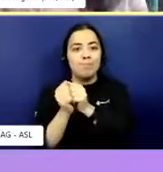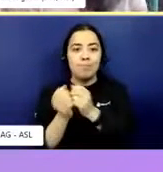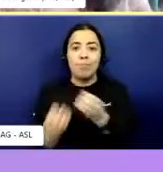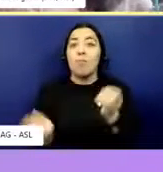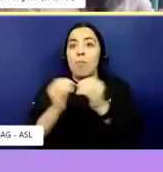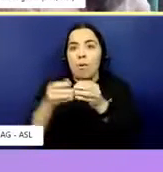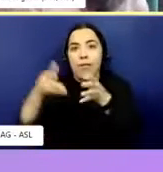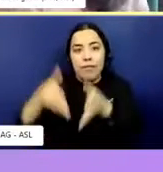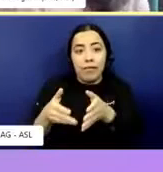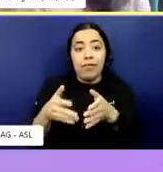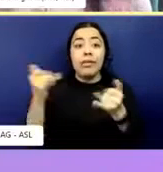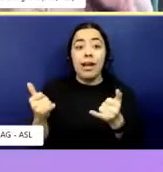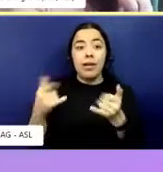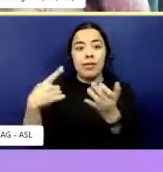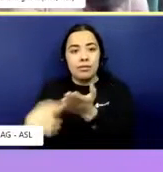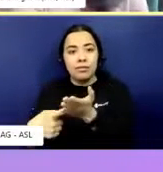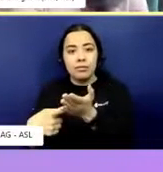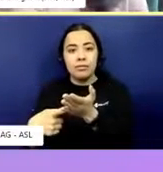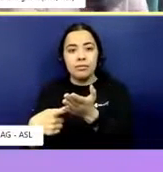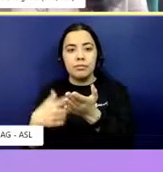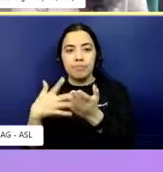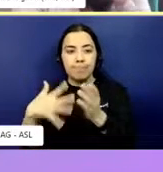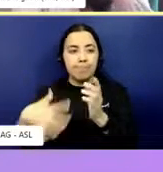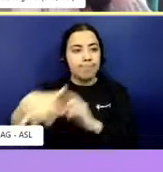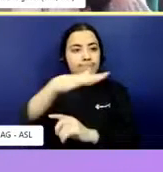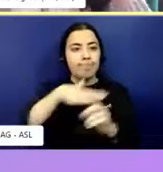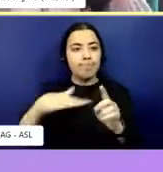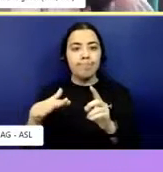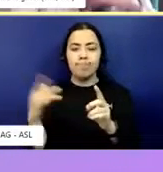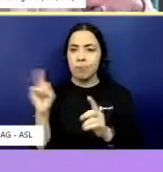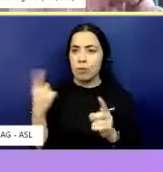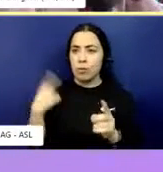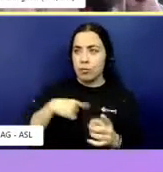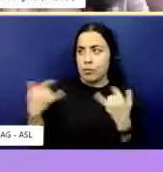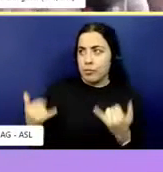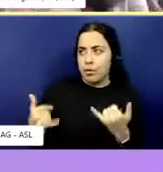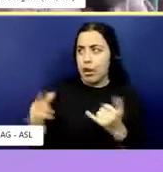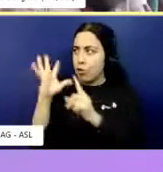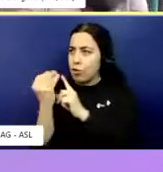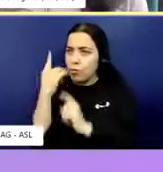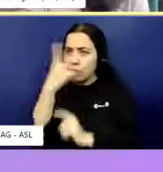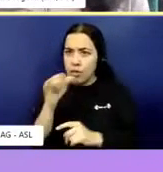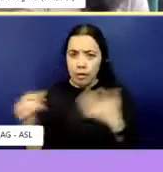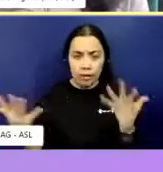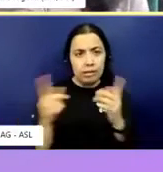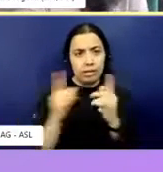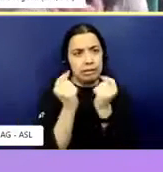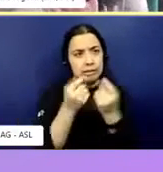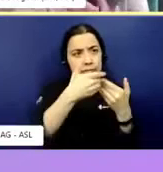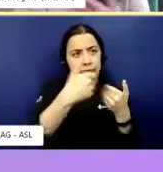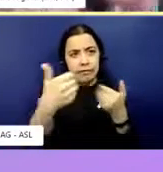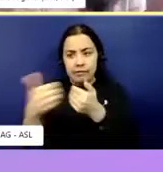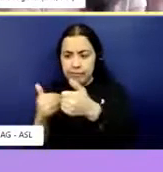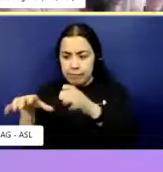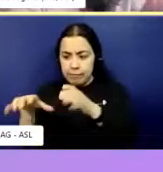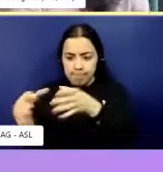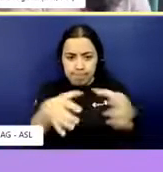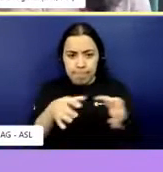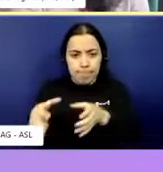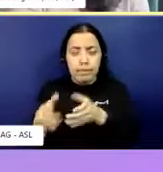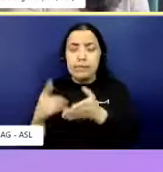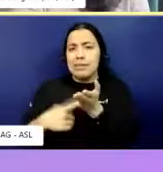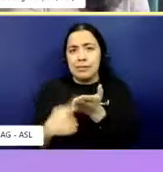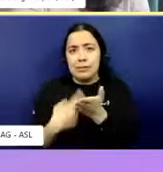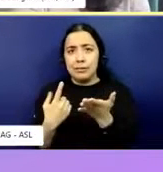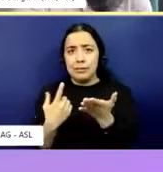First, we got to assess, where are we? What is our culture? What are our teams divided out with? Sometimes